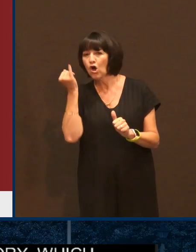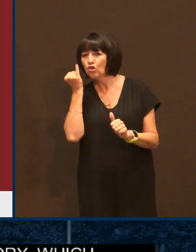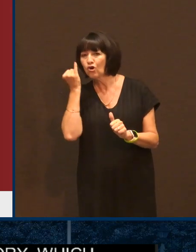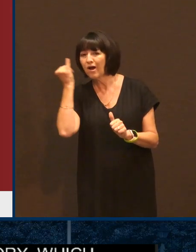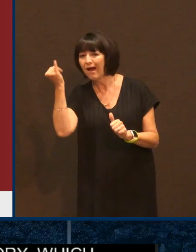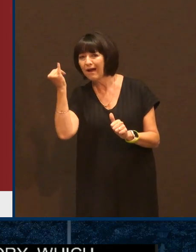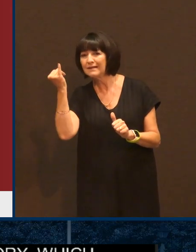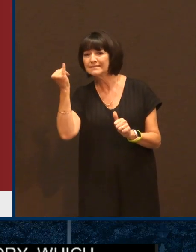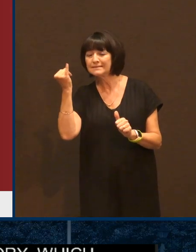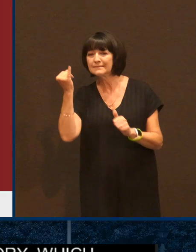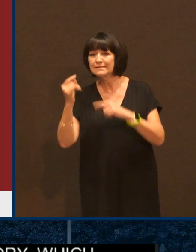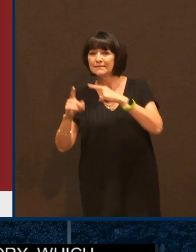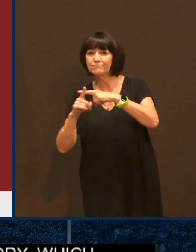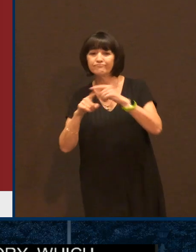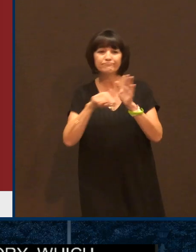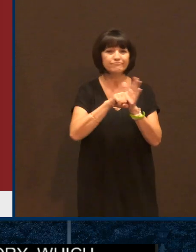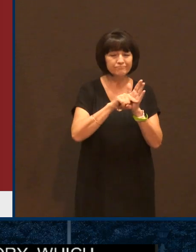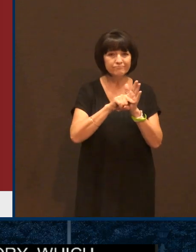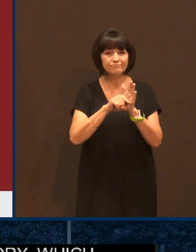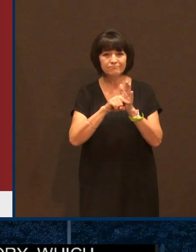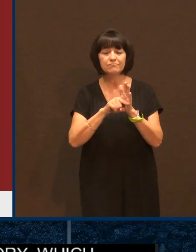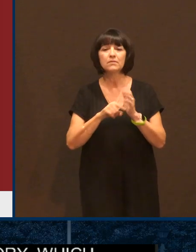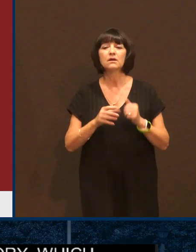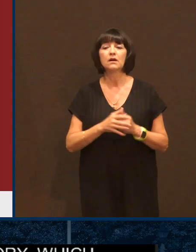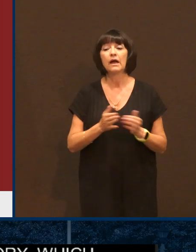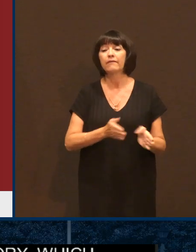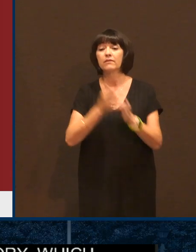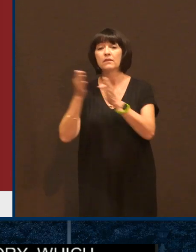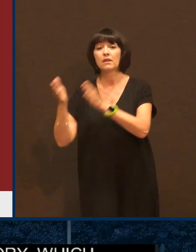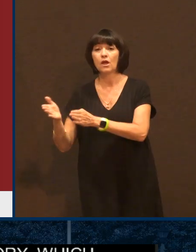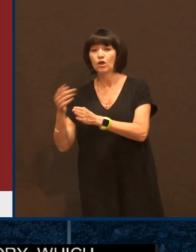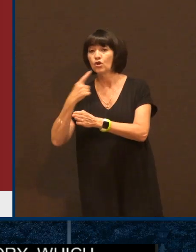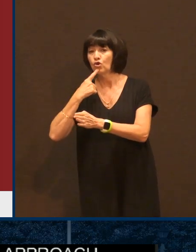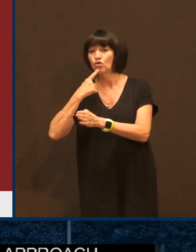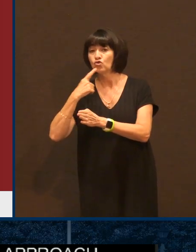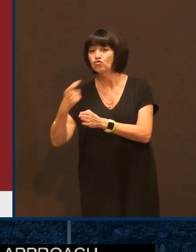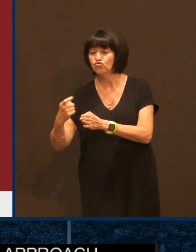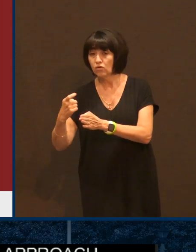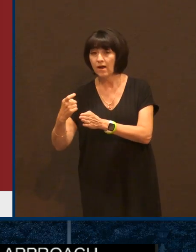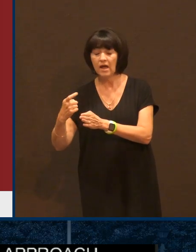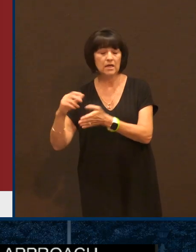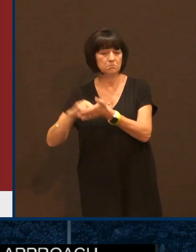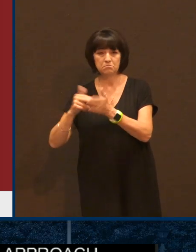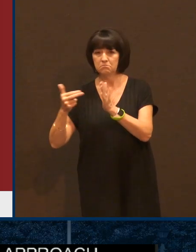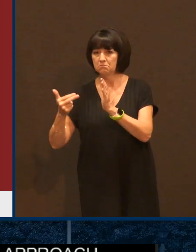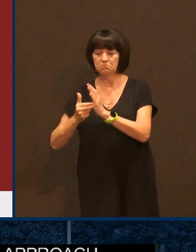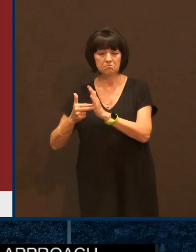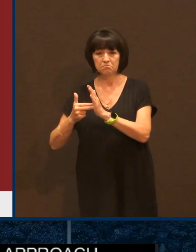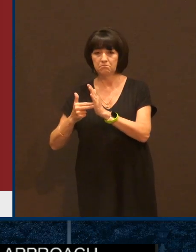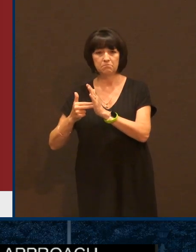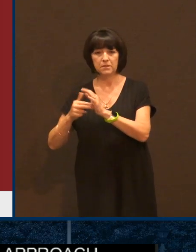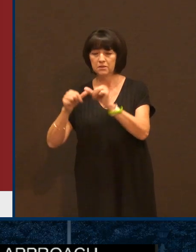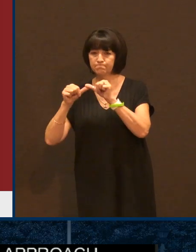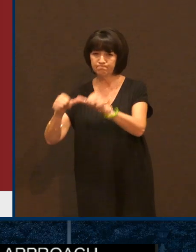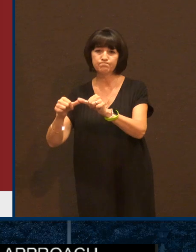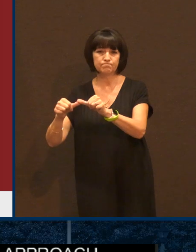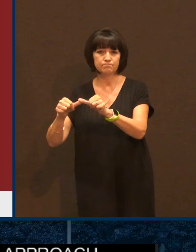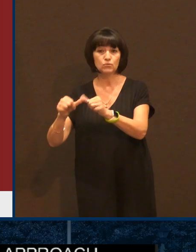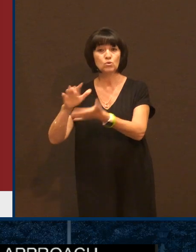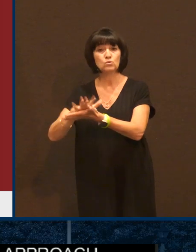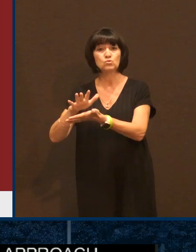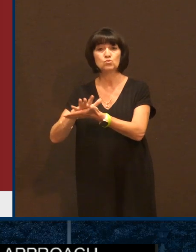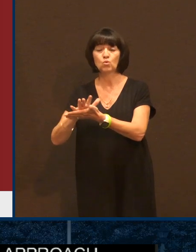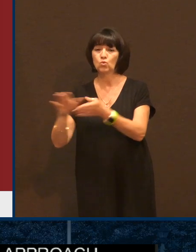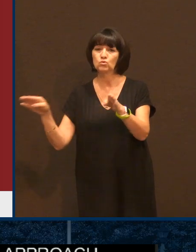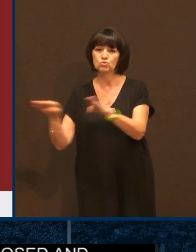different approach, and then a red category, which is keeping schools closed, and we don't want to be there under